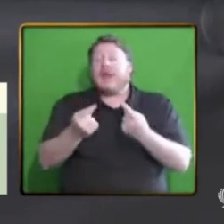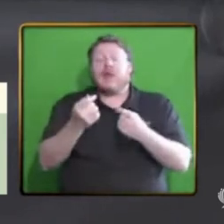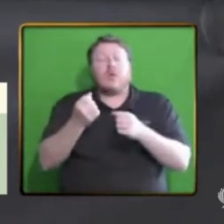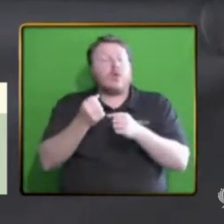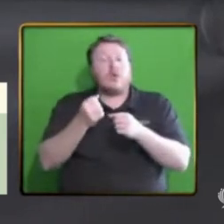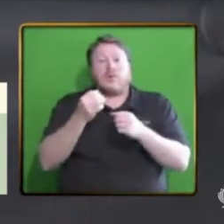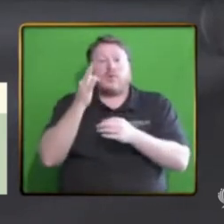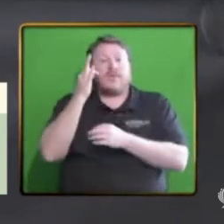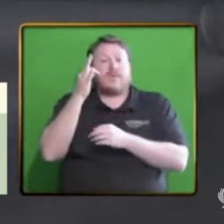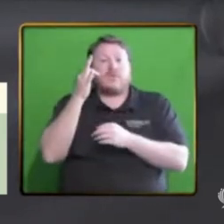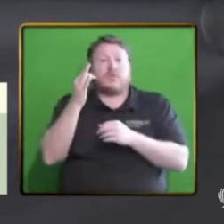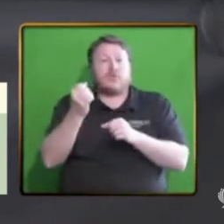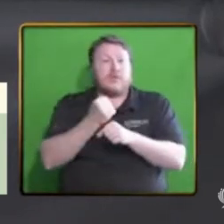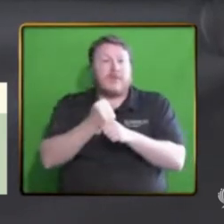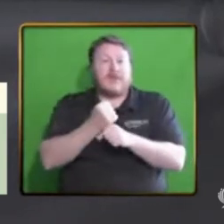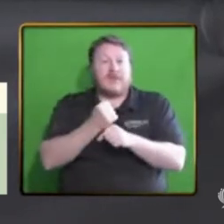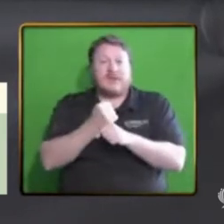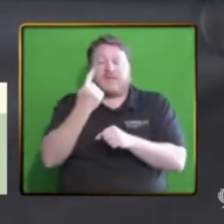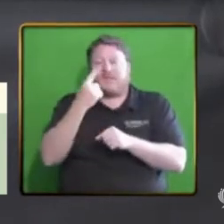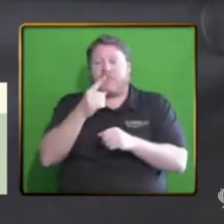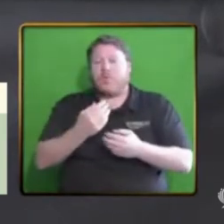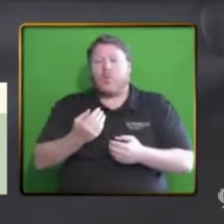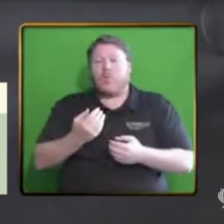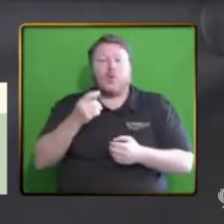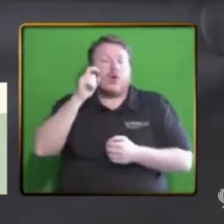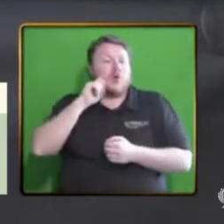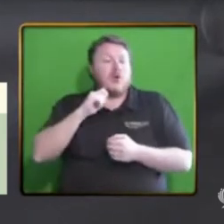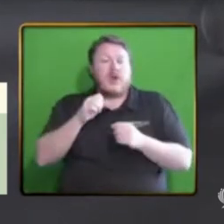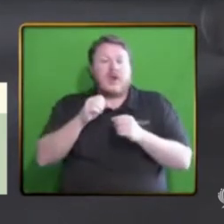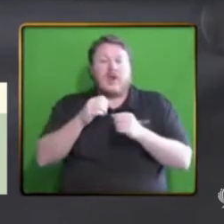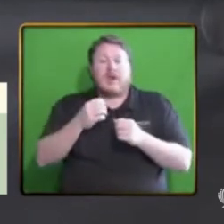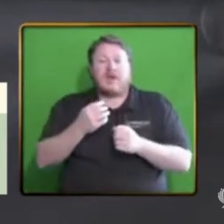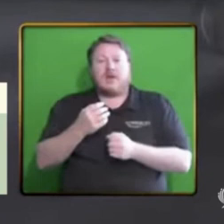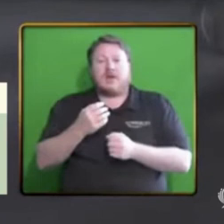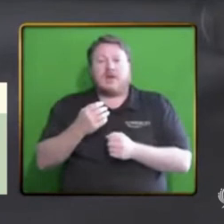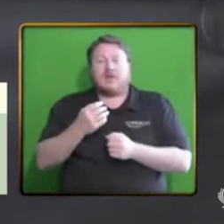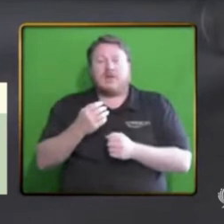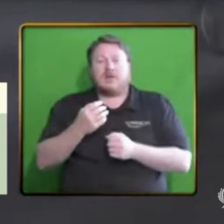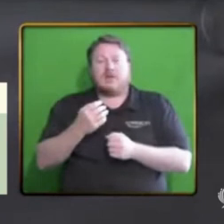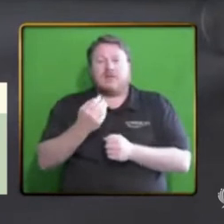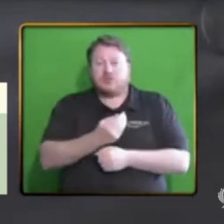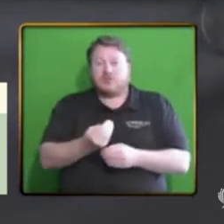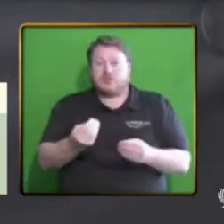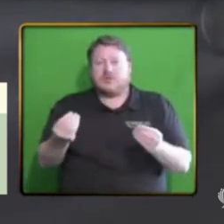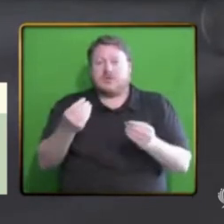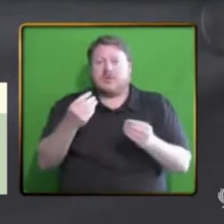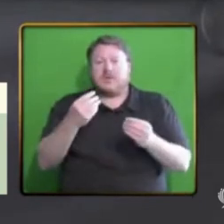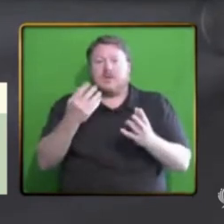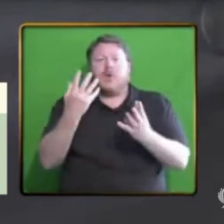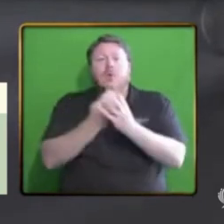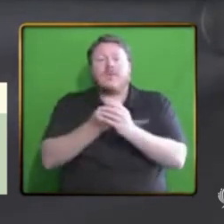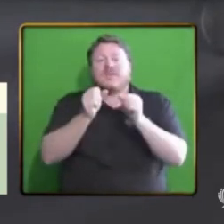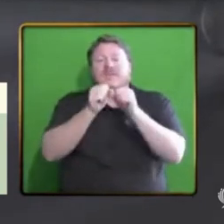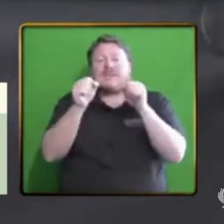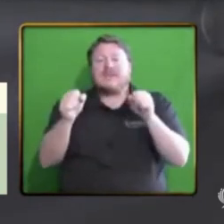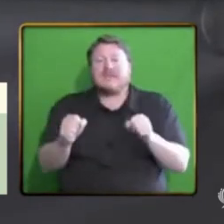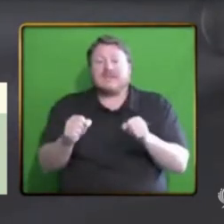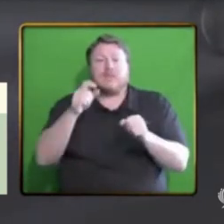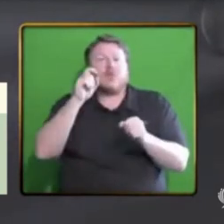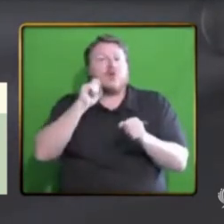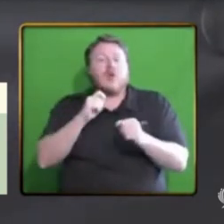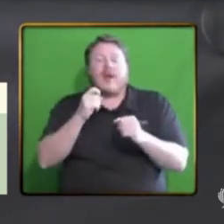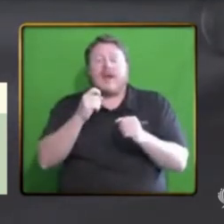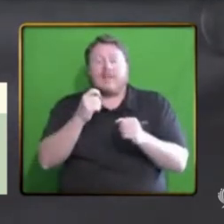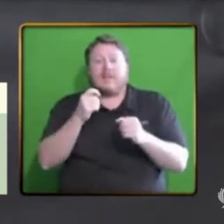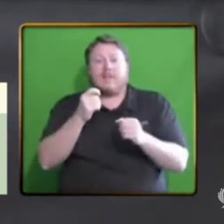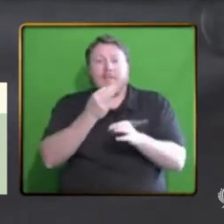for our grandchildren with a system built by our grandparents. That in many ways